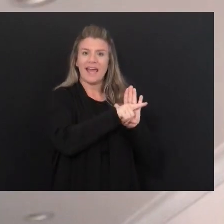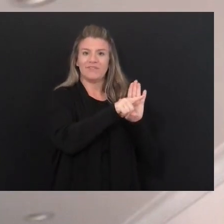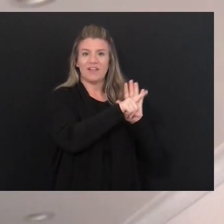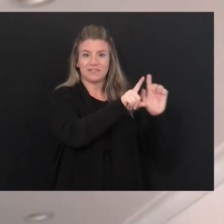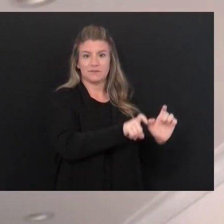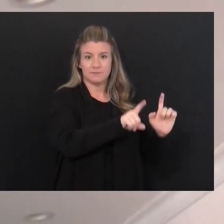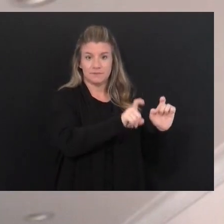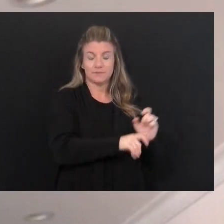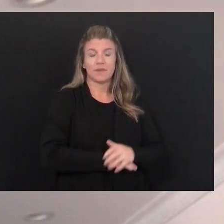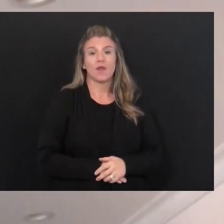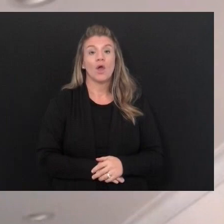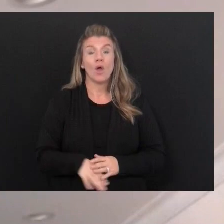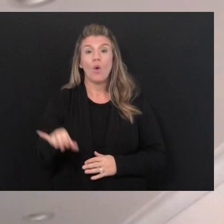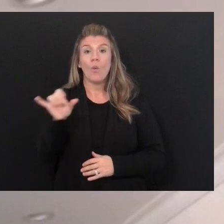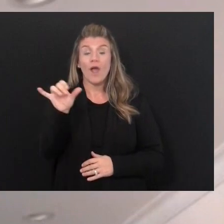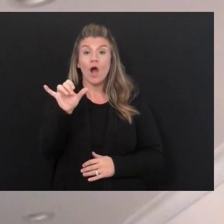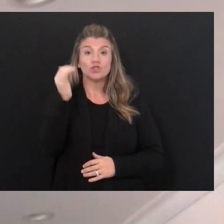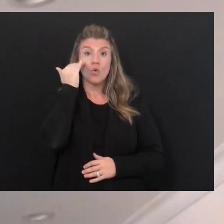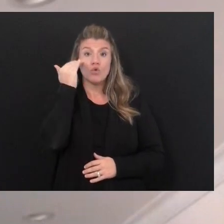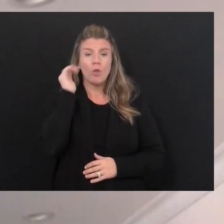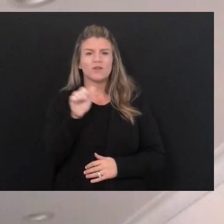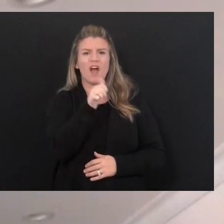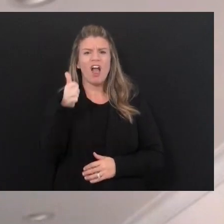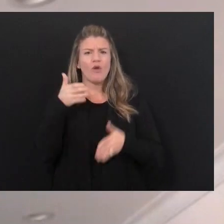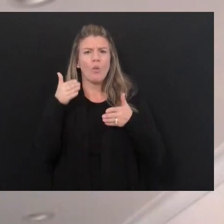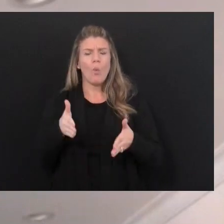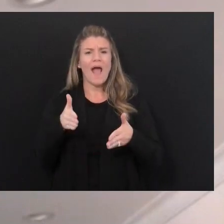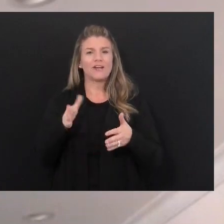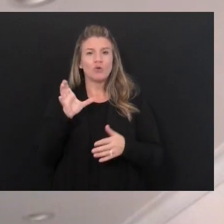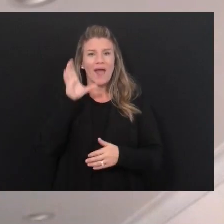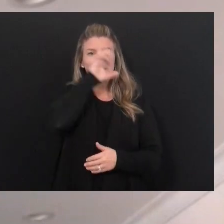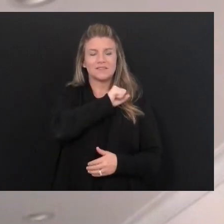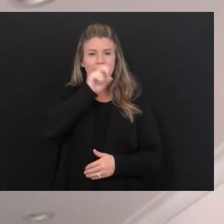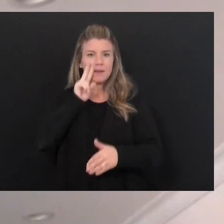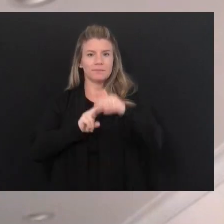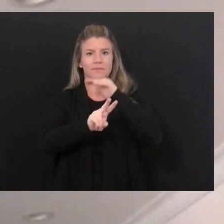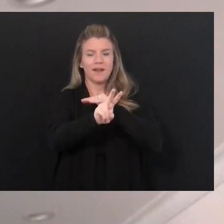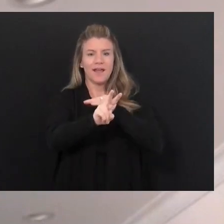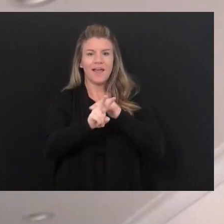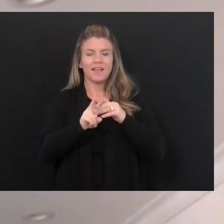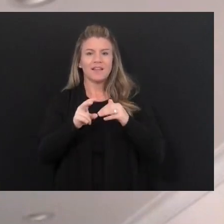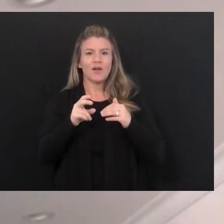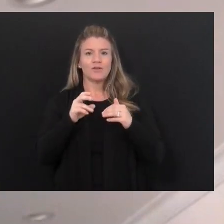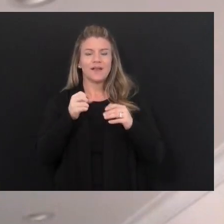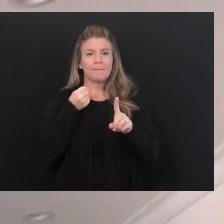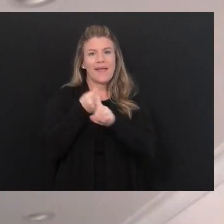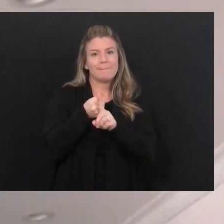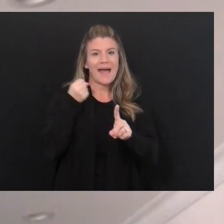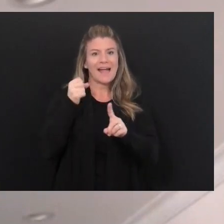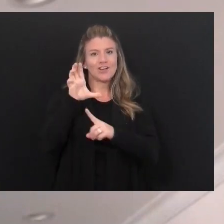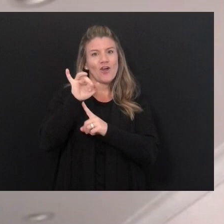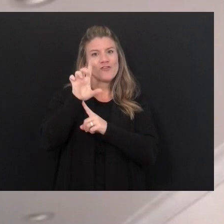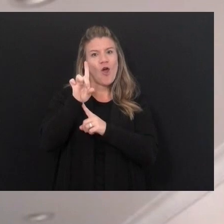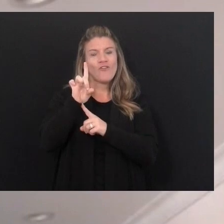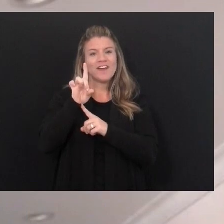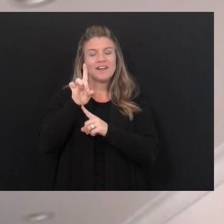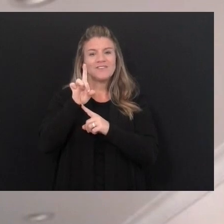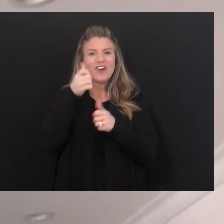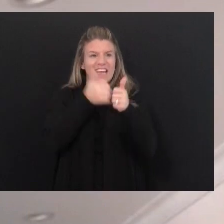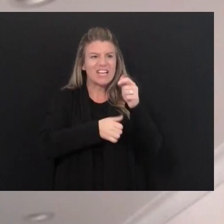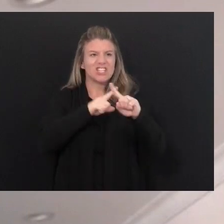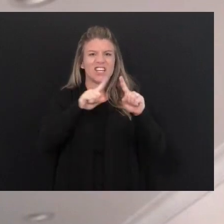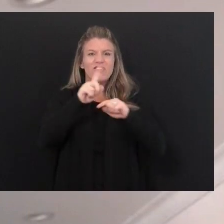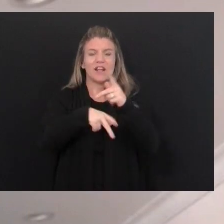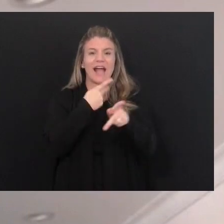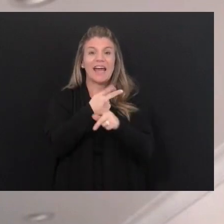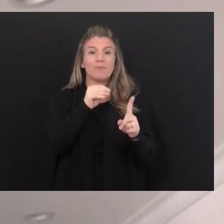know there's other ways to estimate the prevalence of COVID in the population. And we also know that trying to test enough